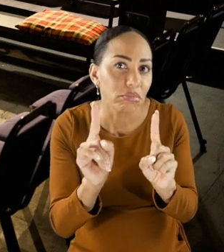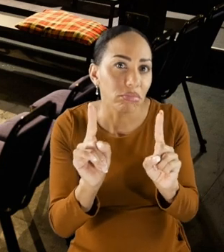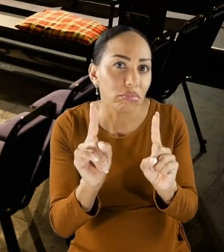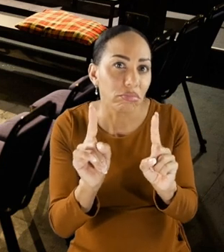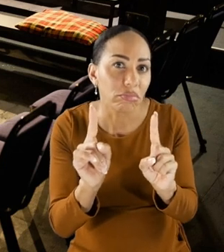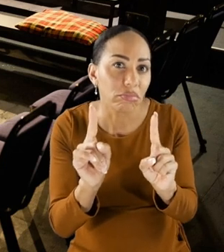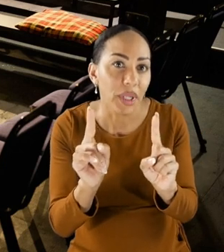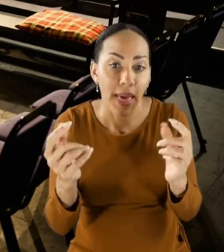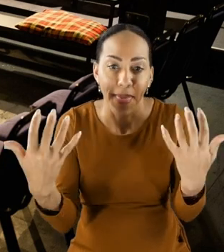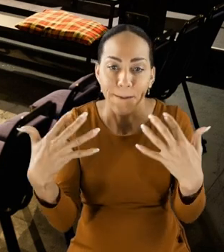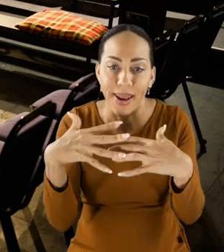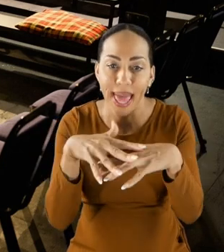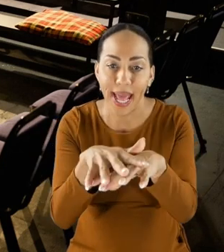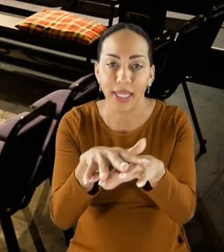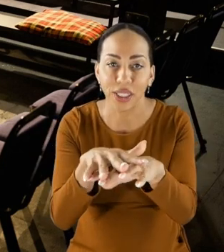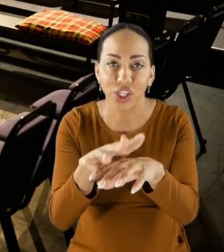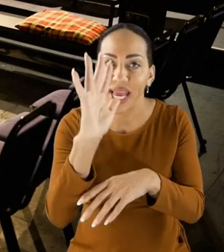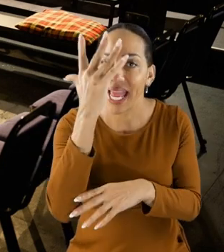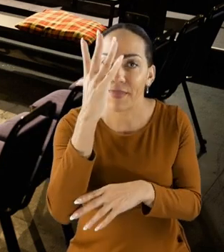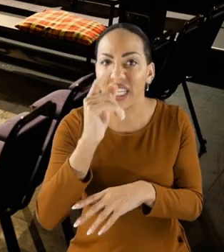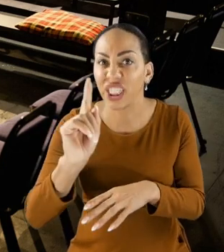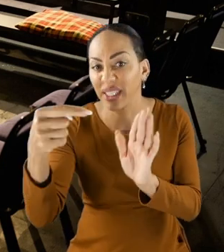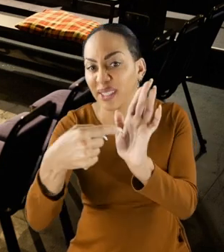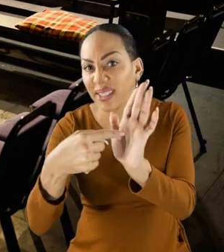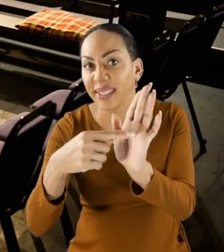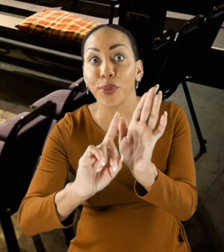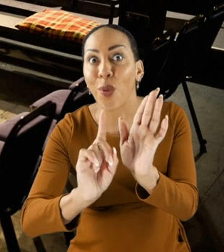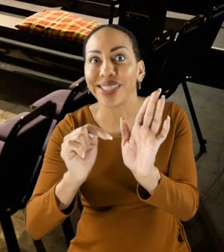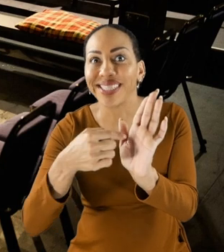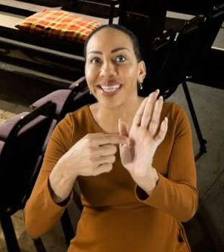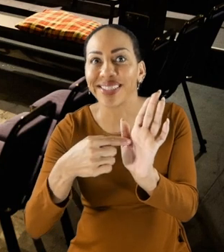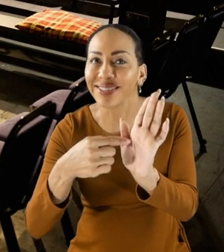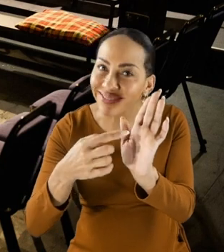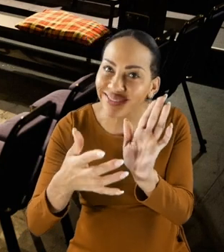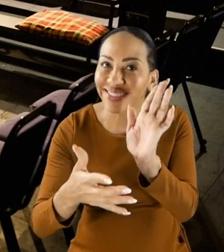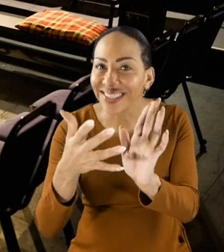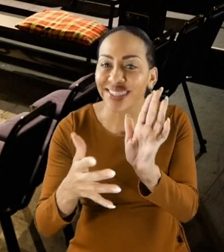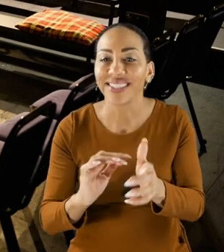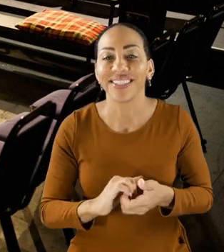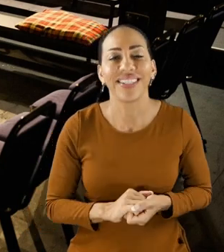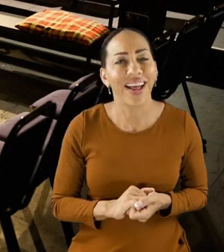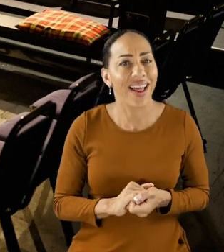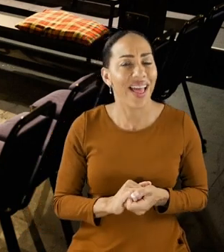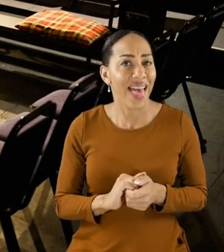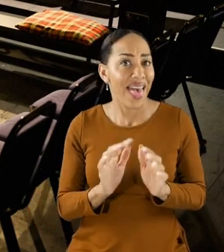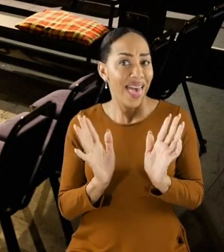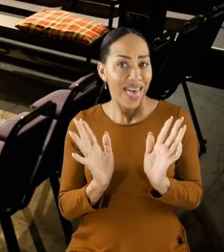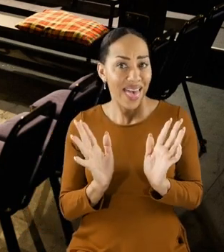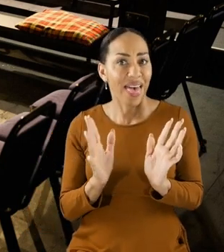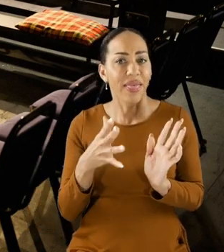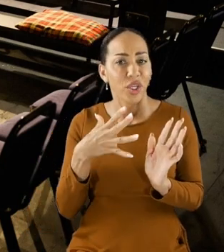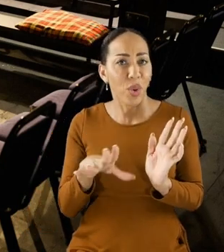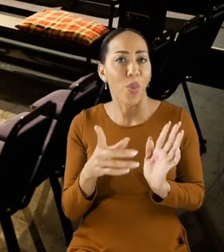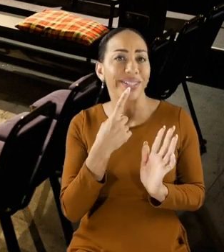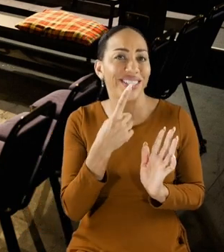And that's an interesting question to then think about. What's the composite image that goes back to them? But that